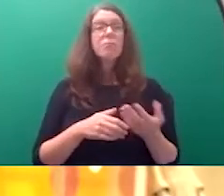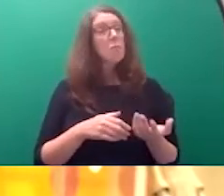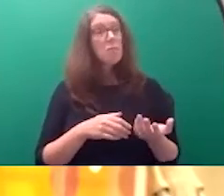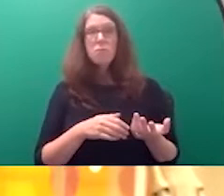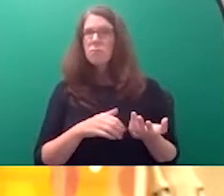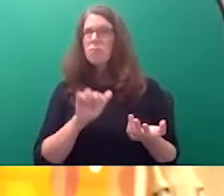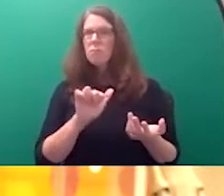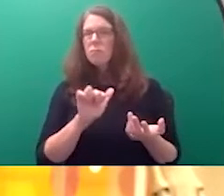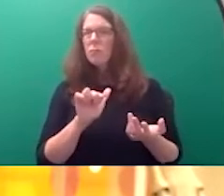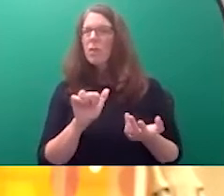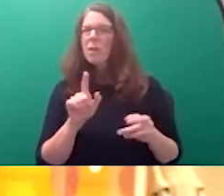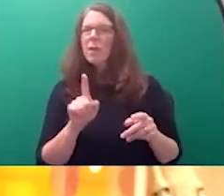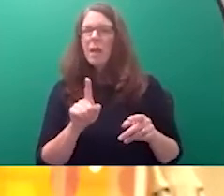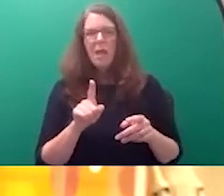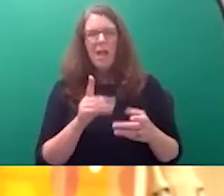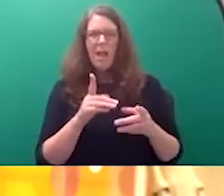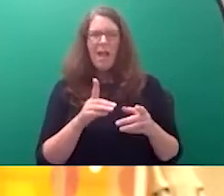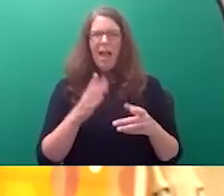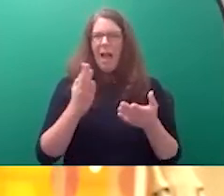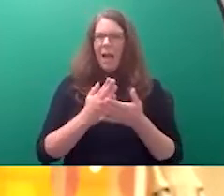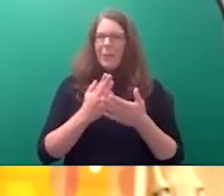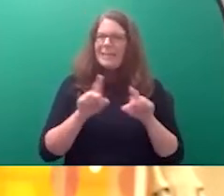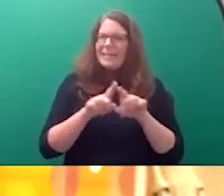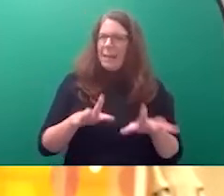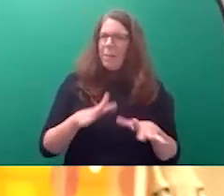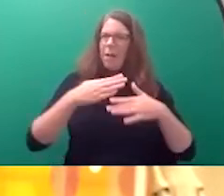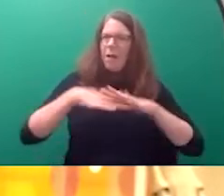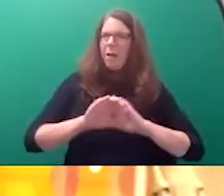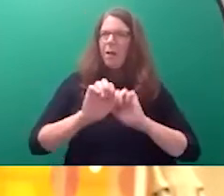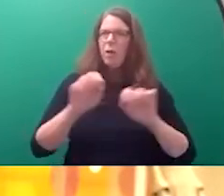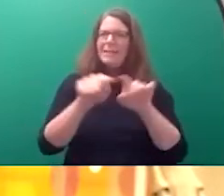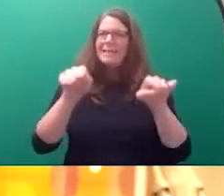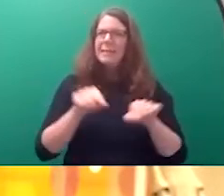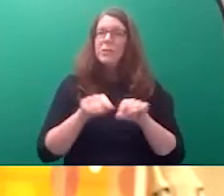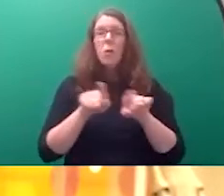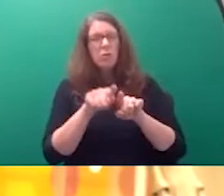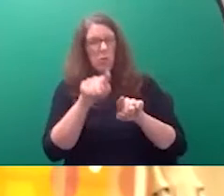think walking in, it, almost like walking into your studio, but I'm sure in these installations,